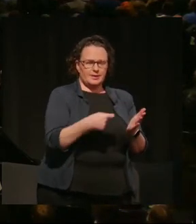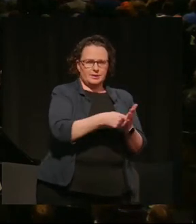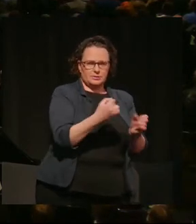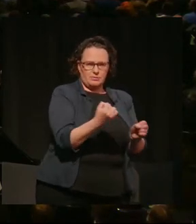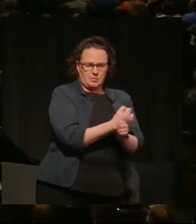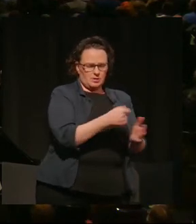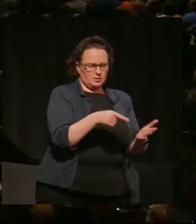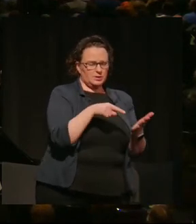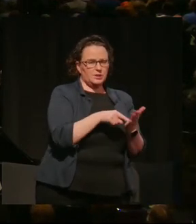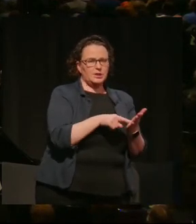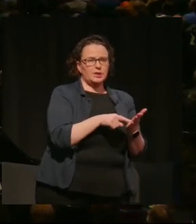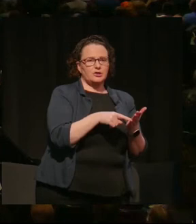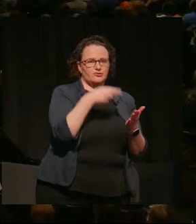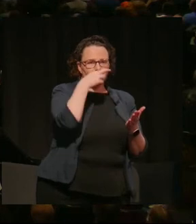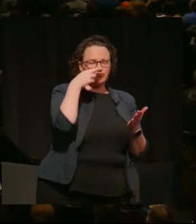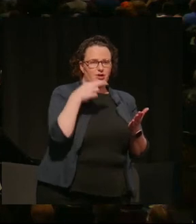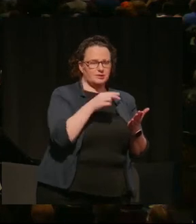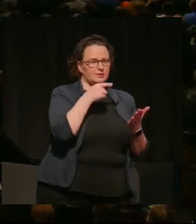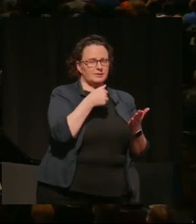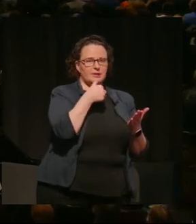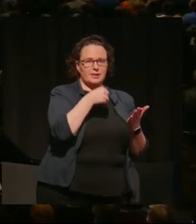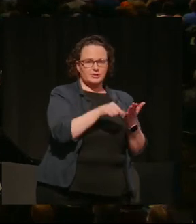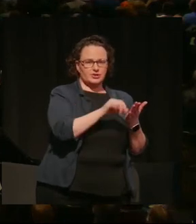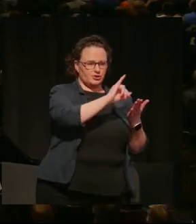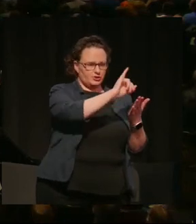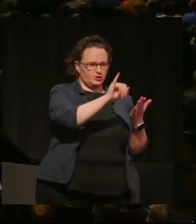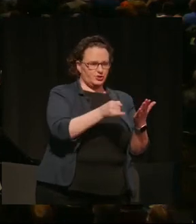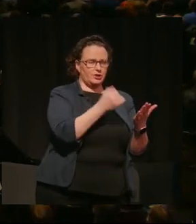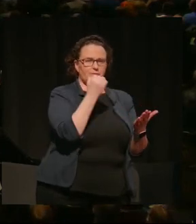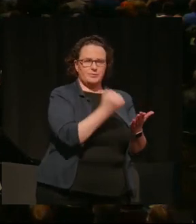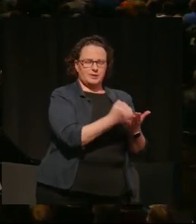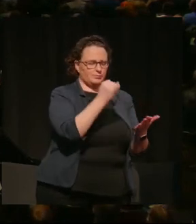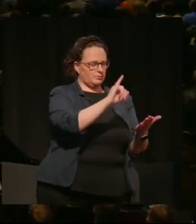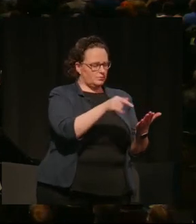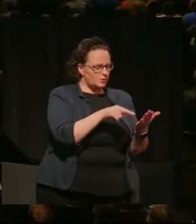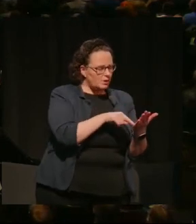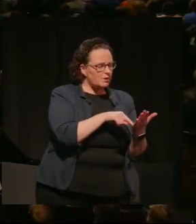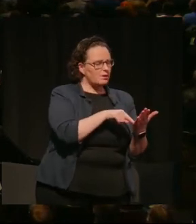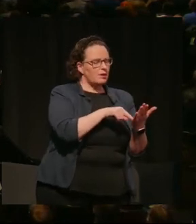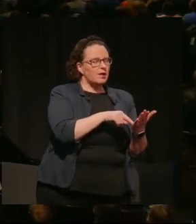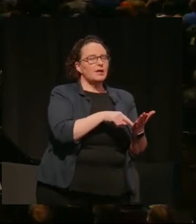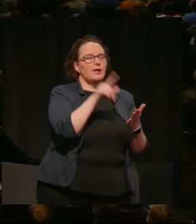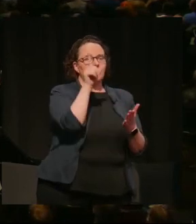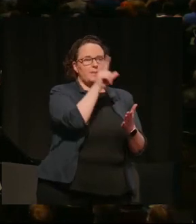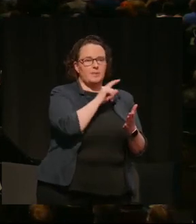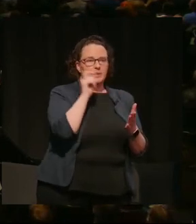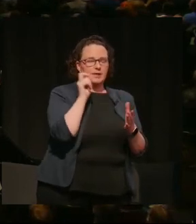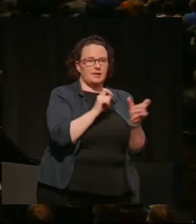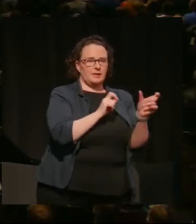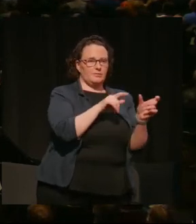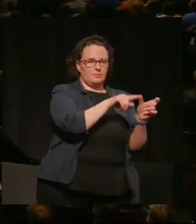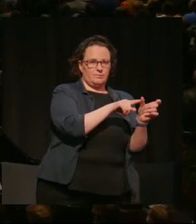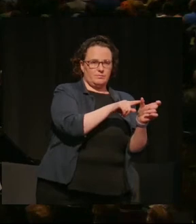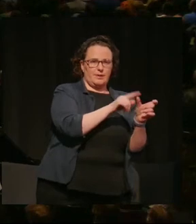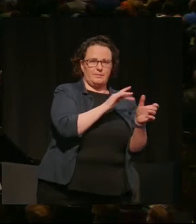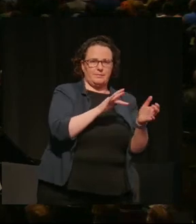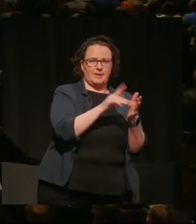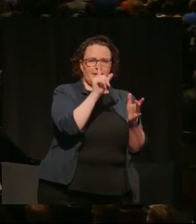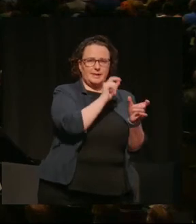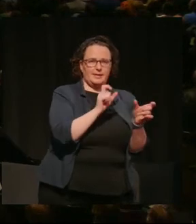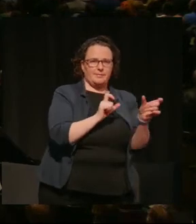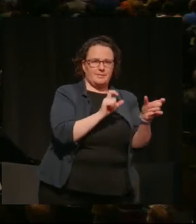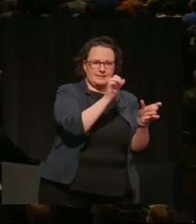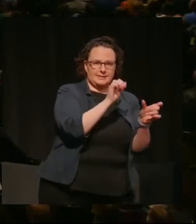A large red letter J was stamped on Jewish passports, and the middle names of Sarah for females and Israel for